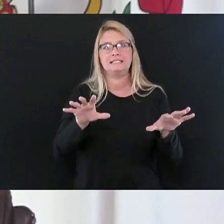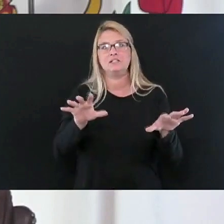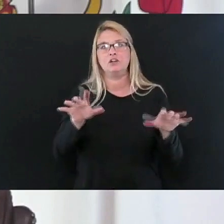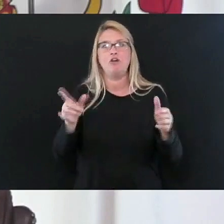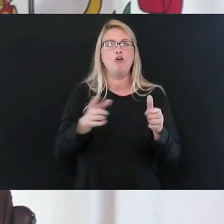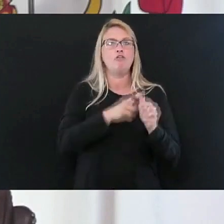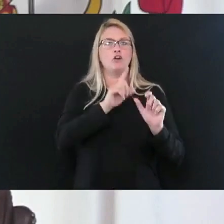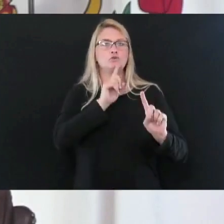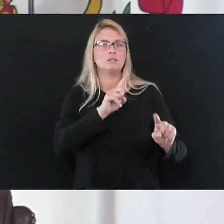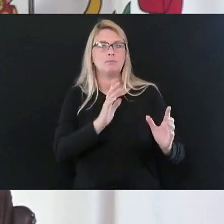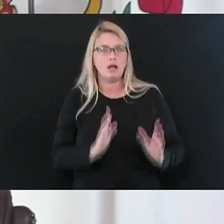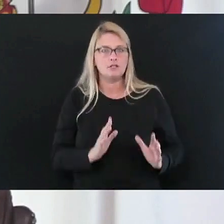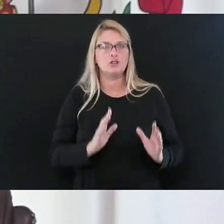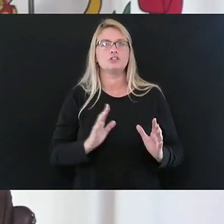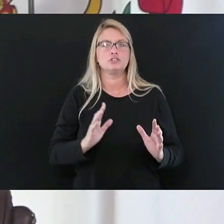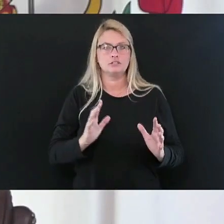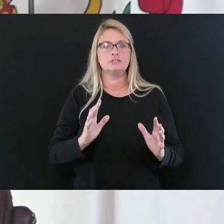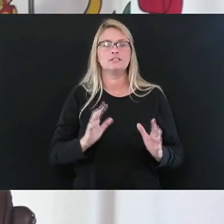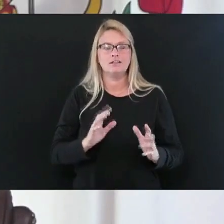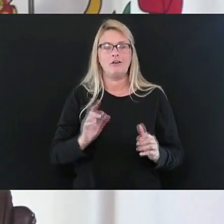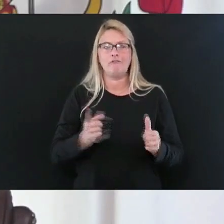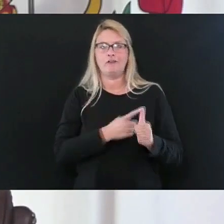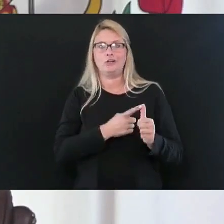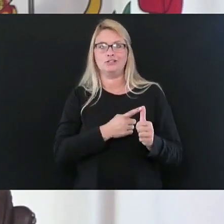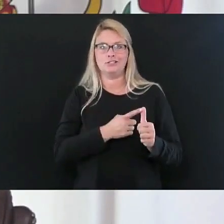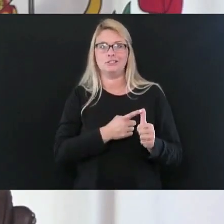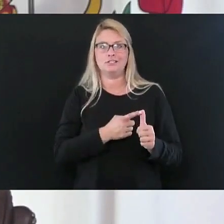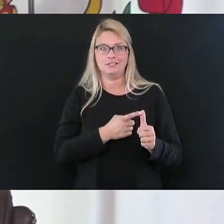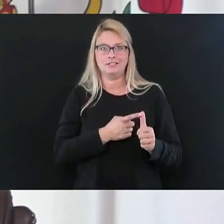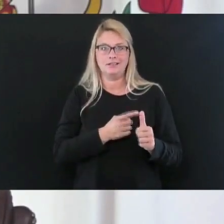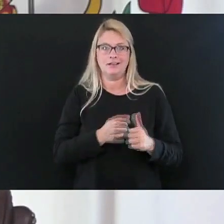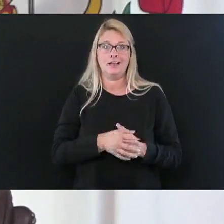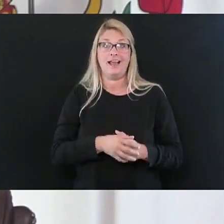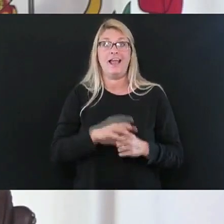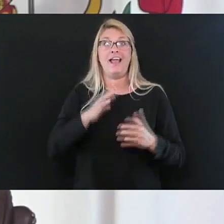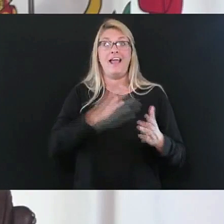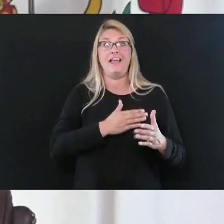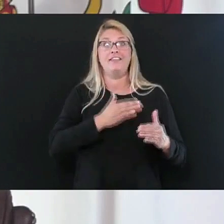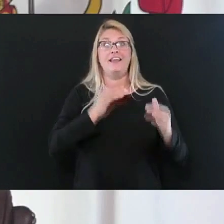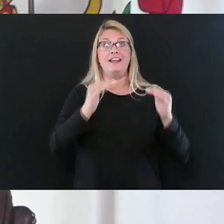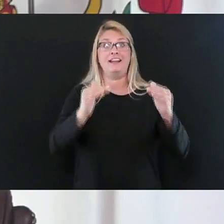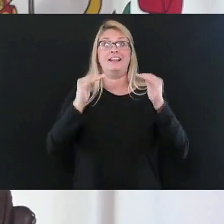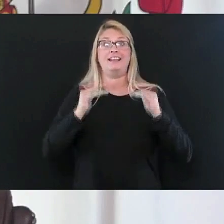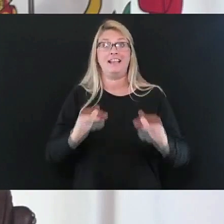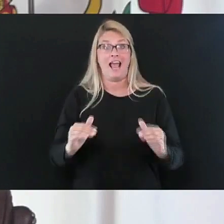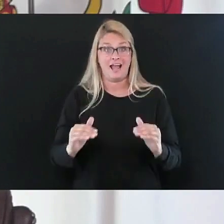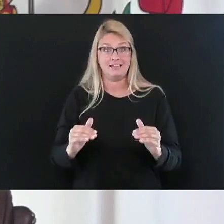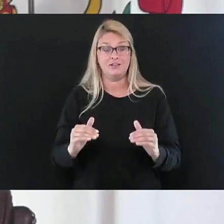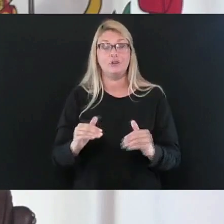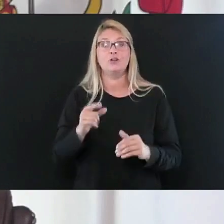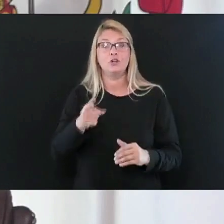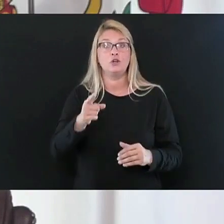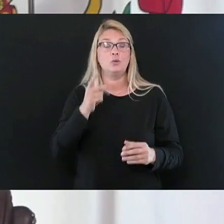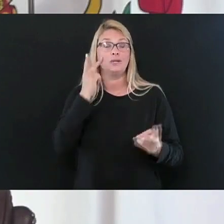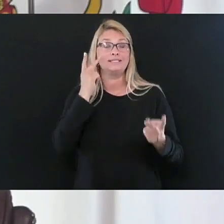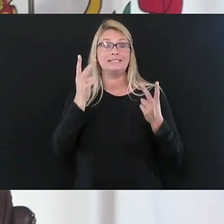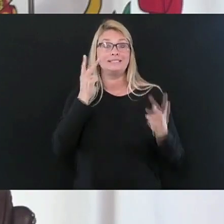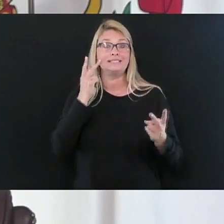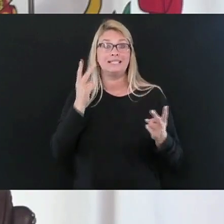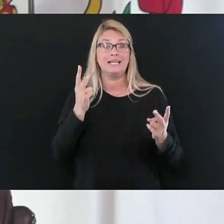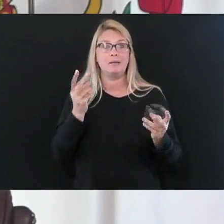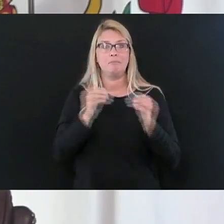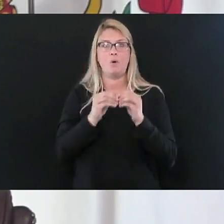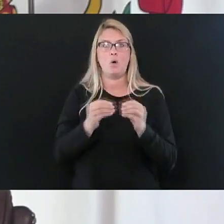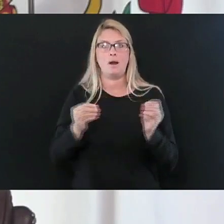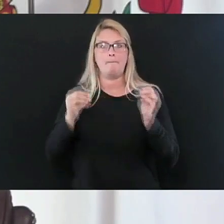first responders first and foremost. And then absolutely right after that, we will have